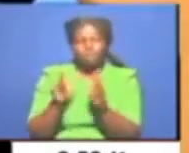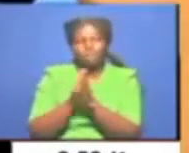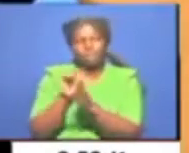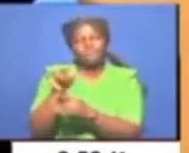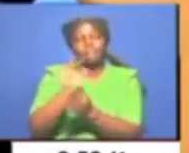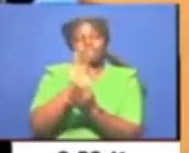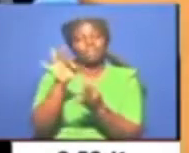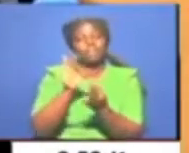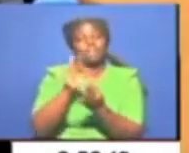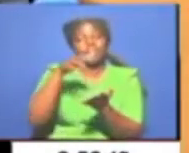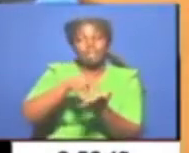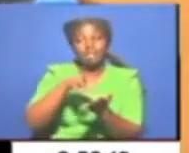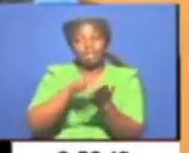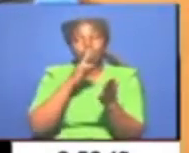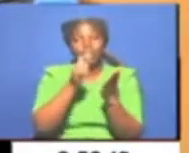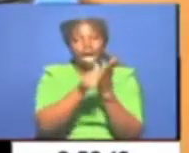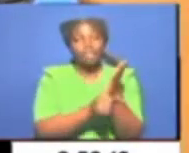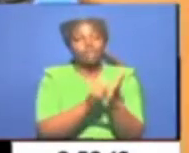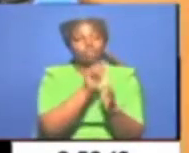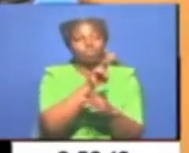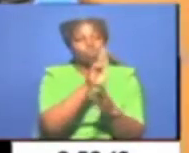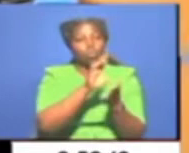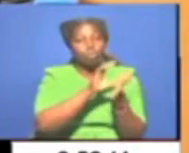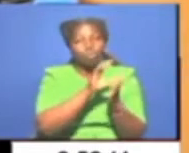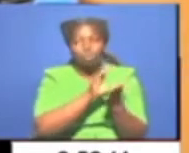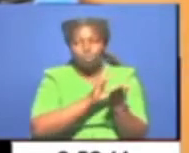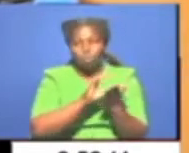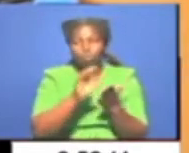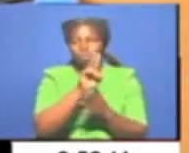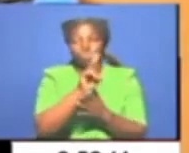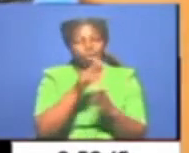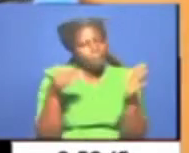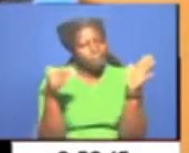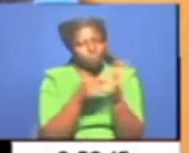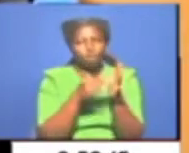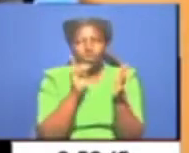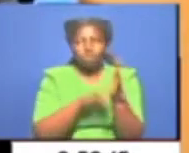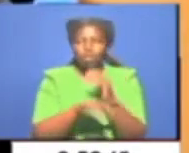Article 2, Clause 2 prohibits the usage of state